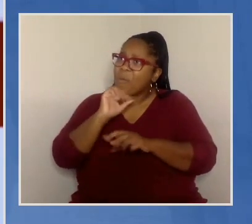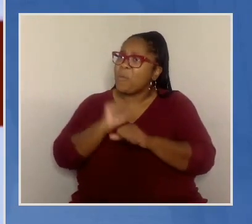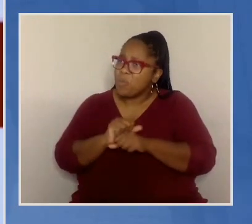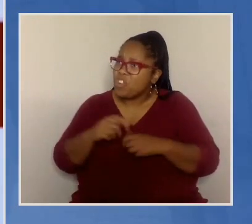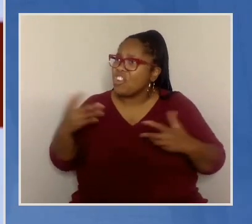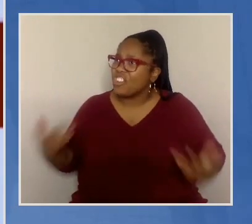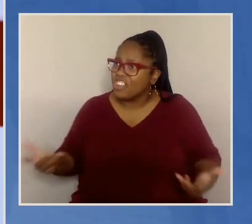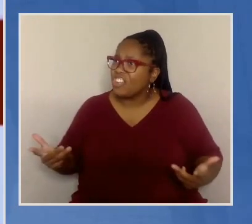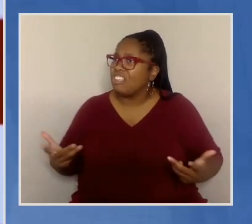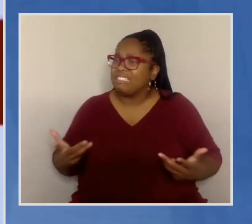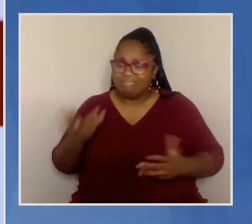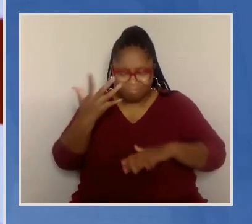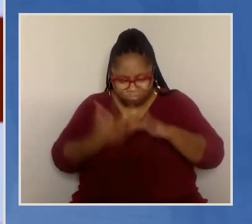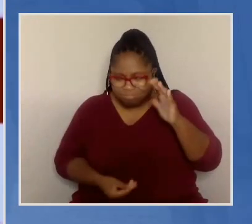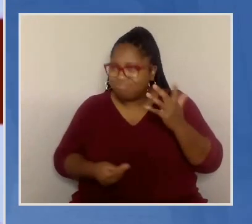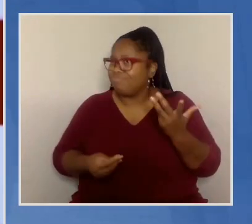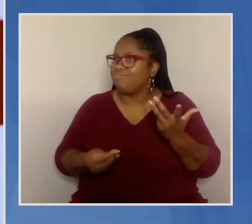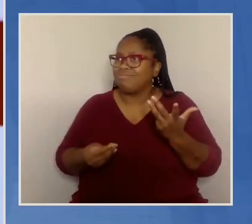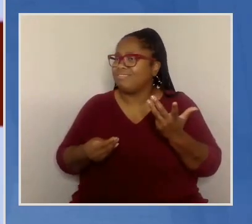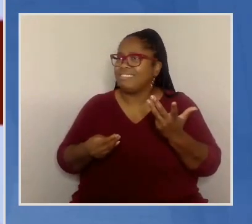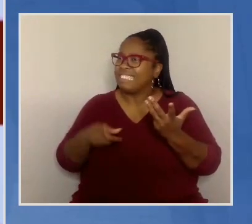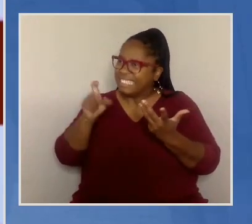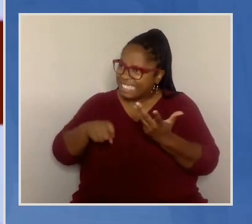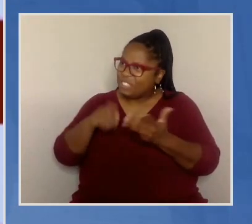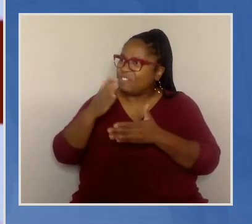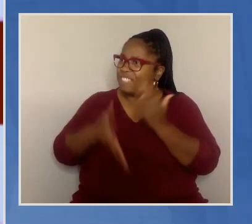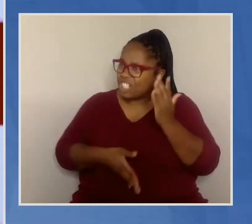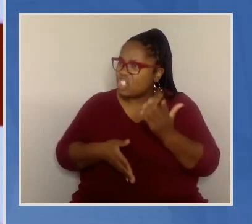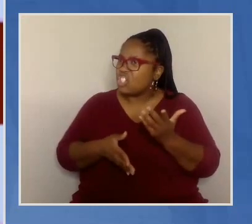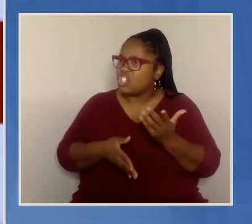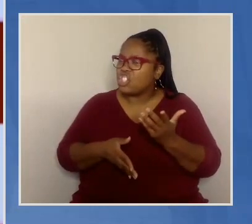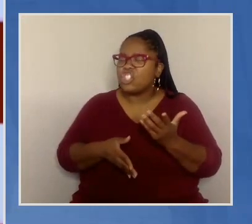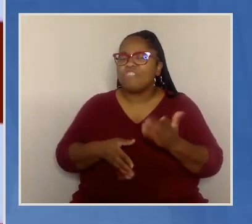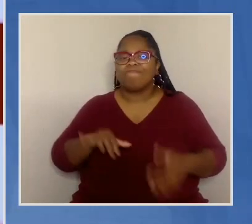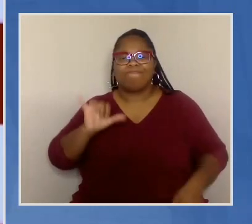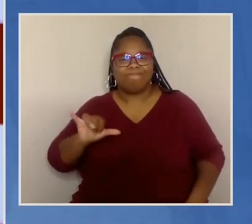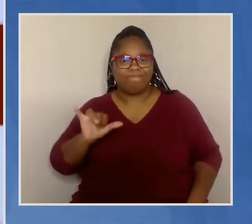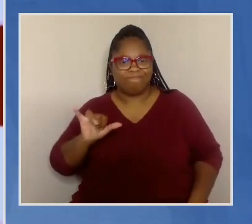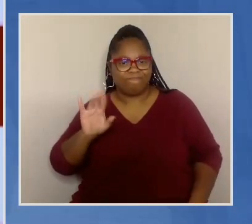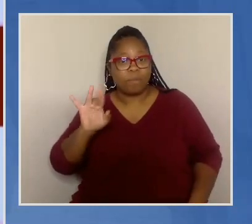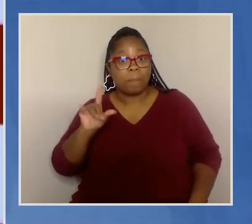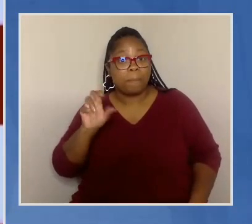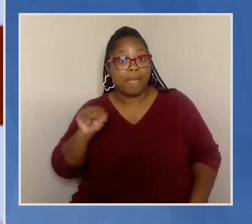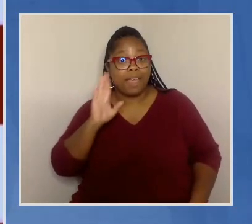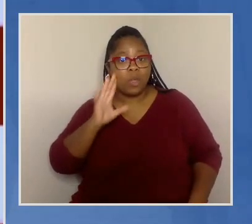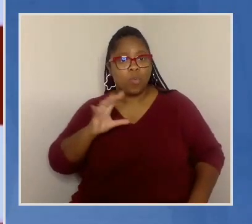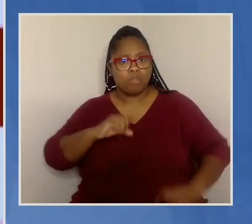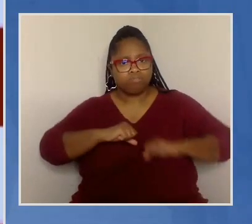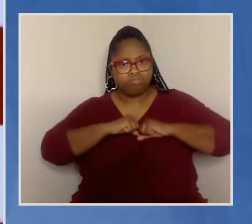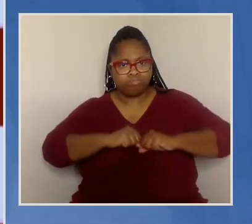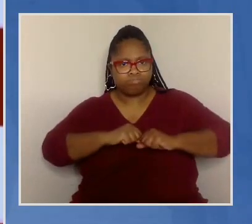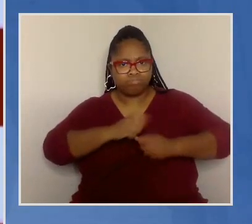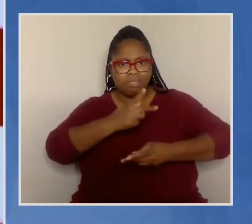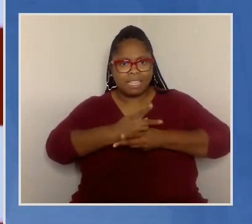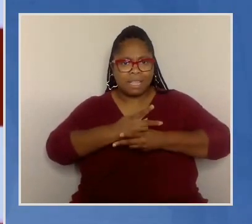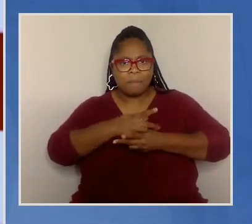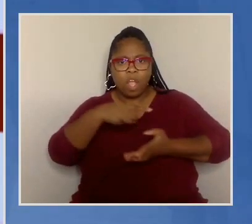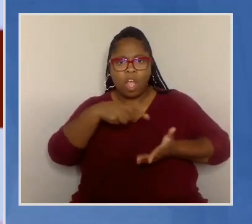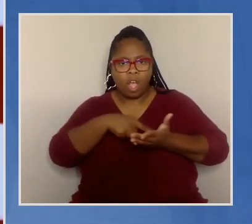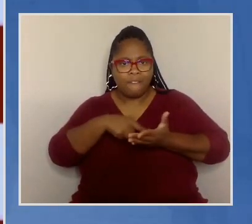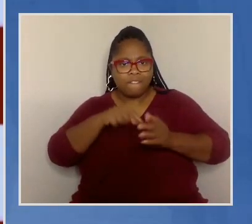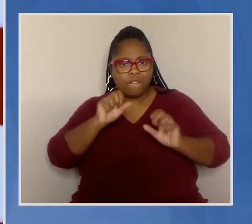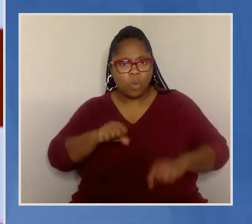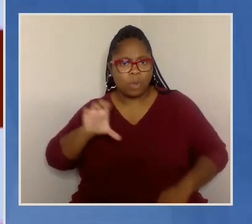can do their homework, so that they can do their lessons. And he'll protect the Affordable Care Act so